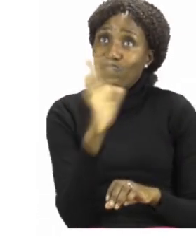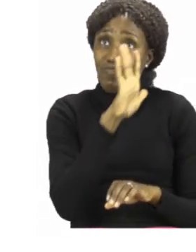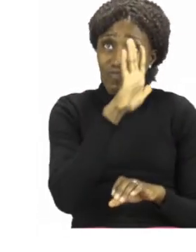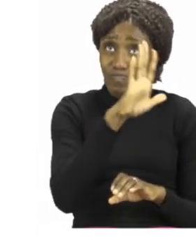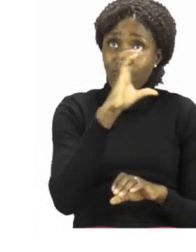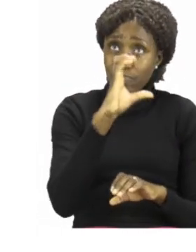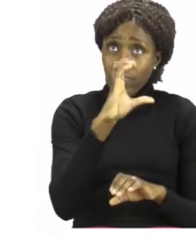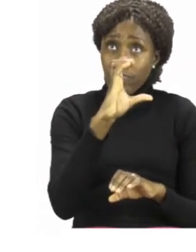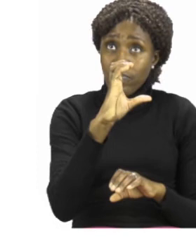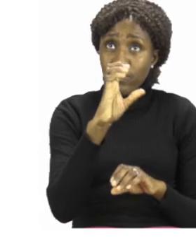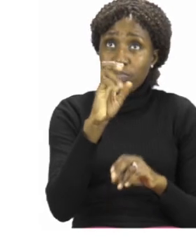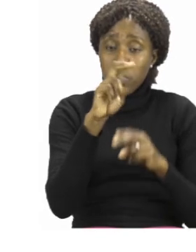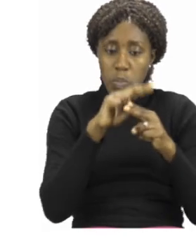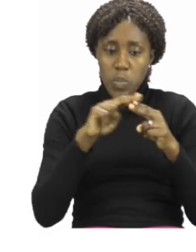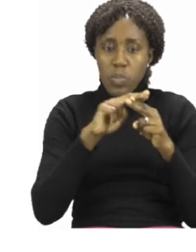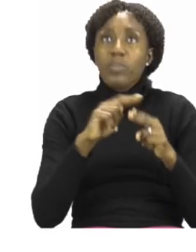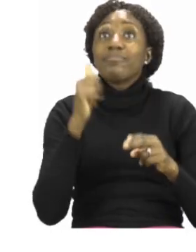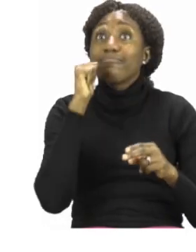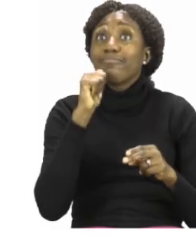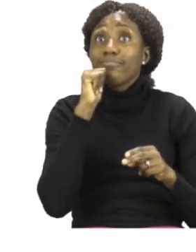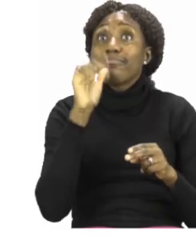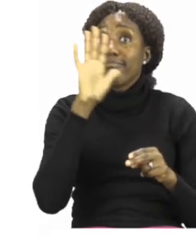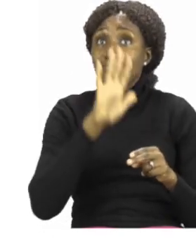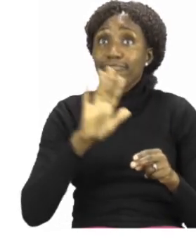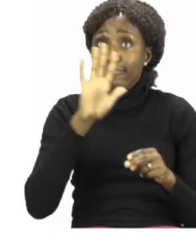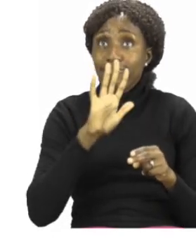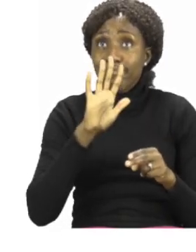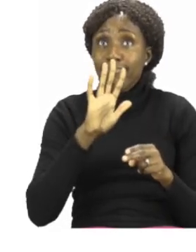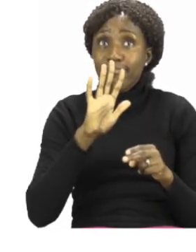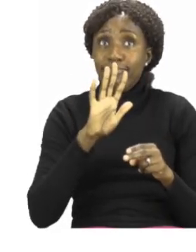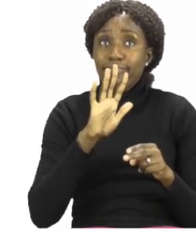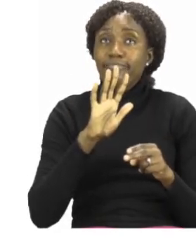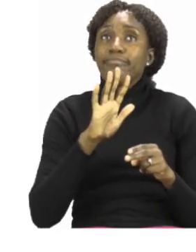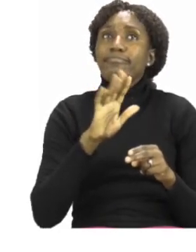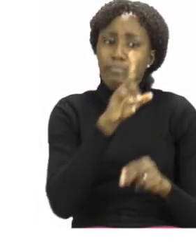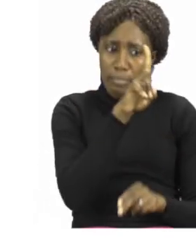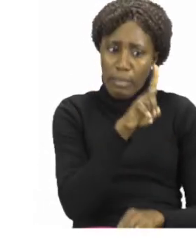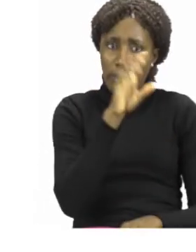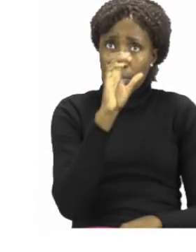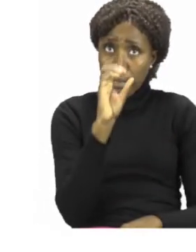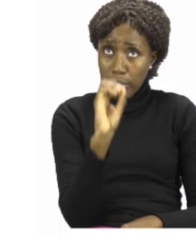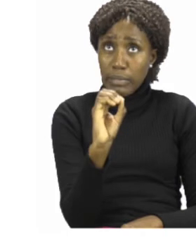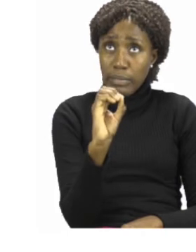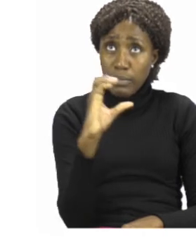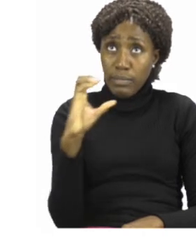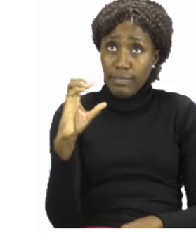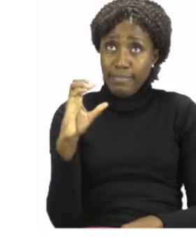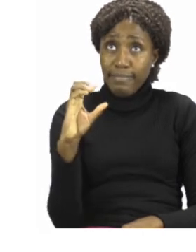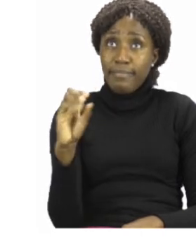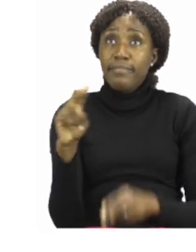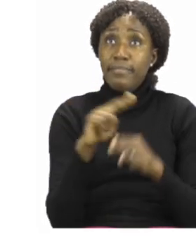to be using yellow. Then, for all the 10-cent coins, you are going